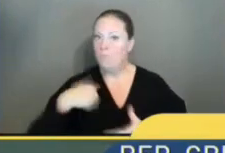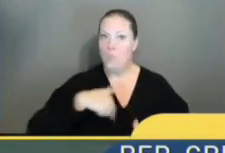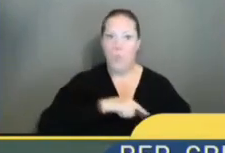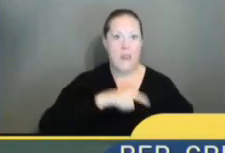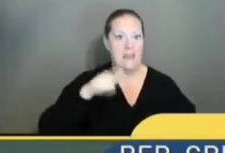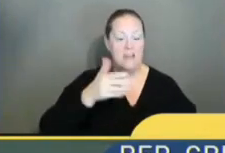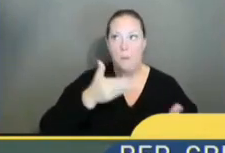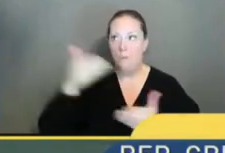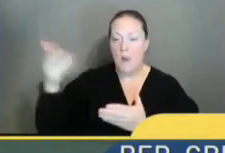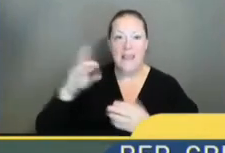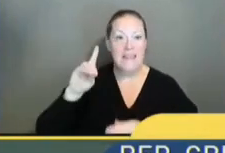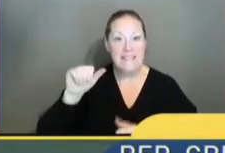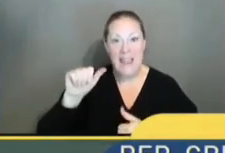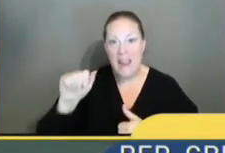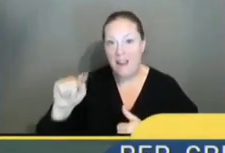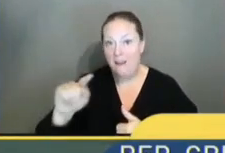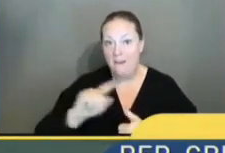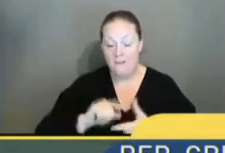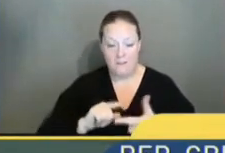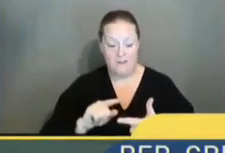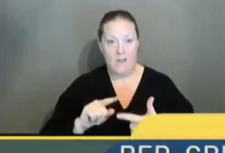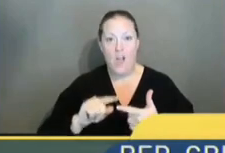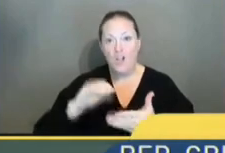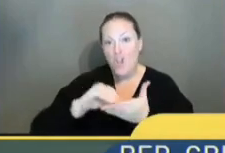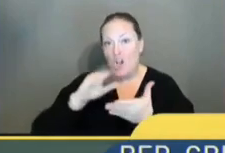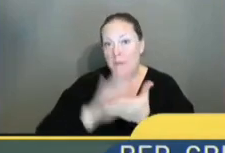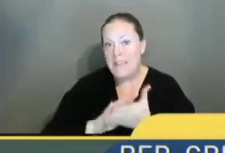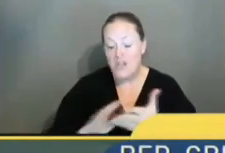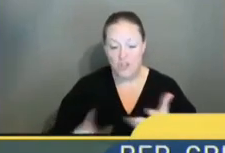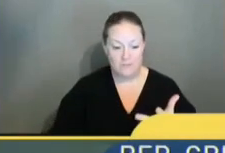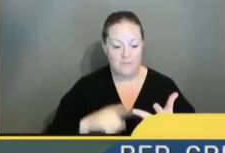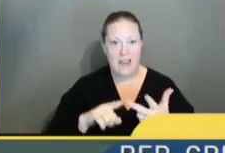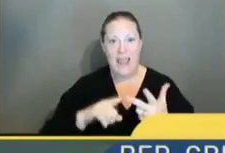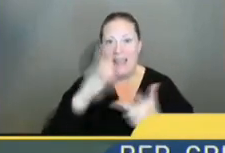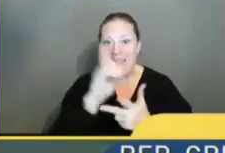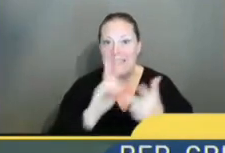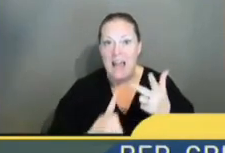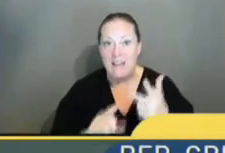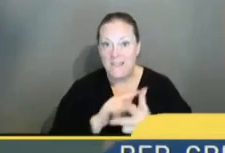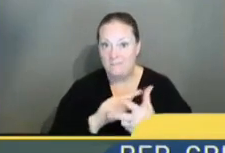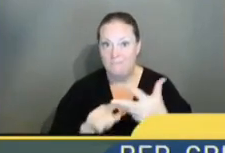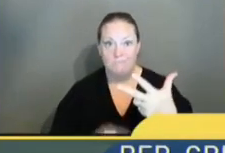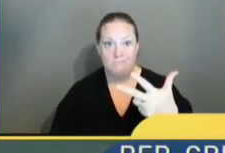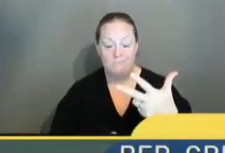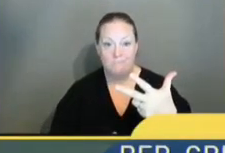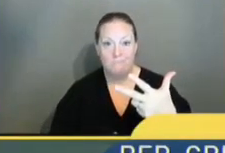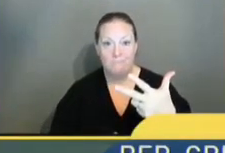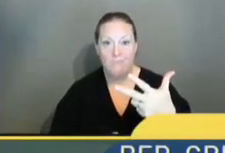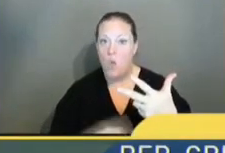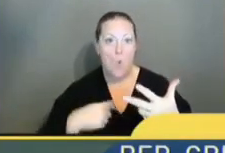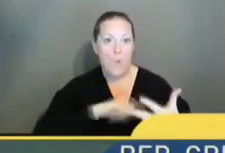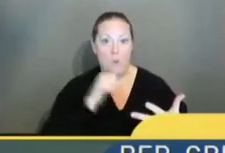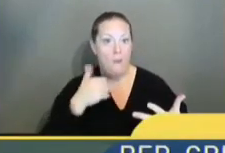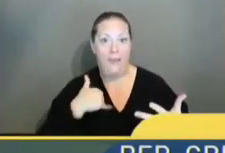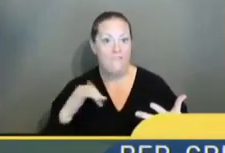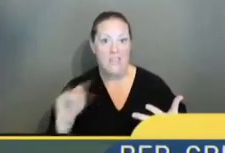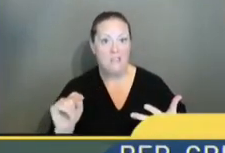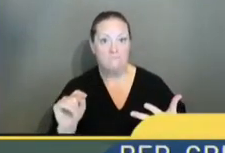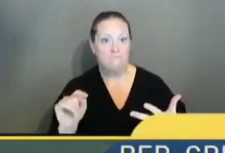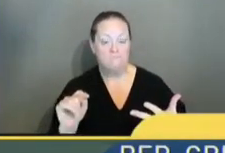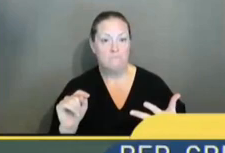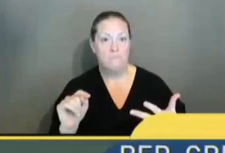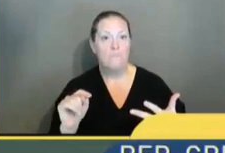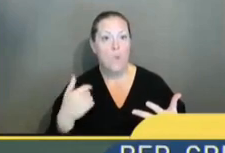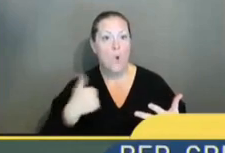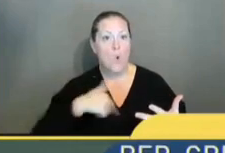the table. And I'm realizing as I went back to try to do my homework, we don't yet have that. And none of this is to knock the hard work. We have